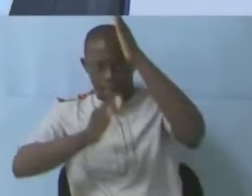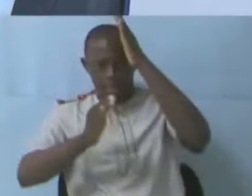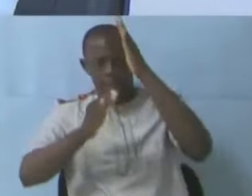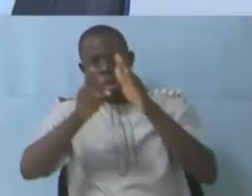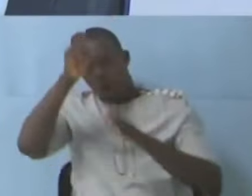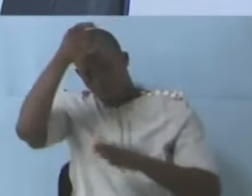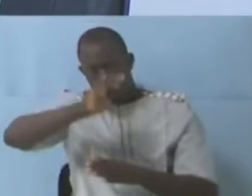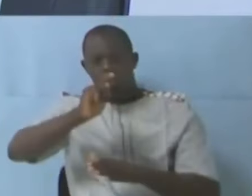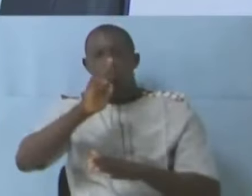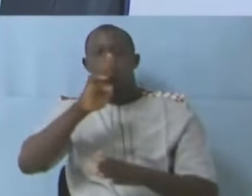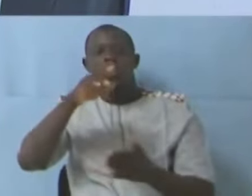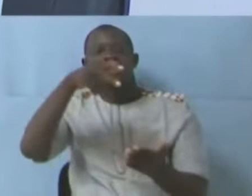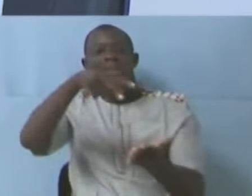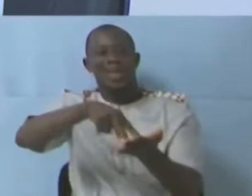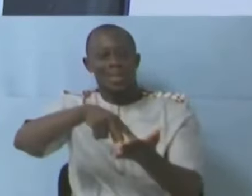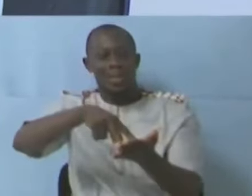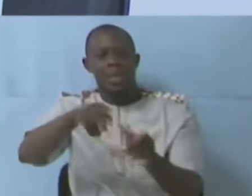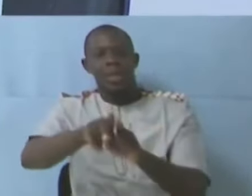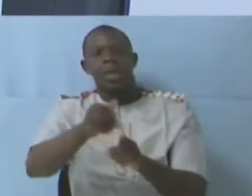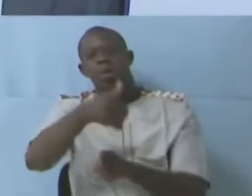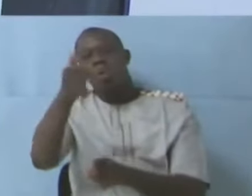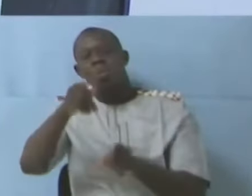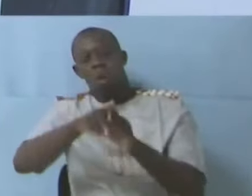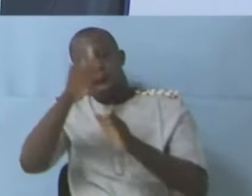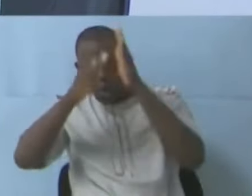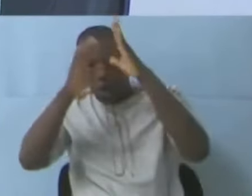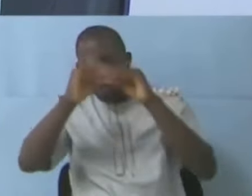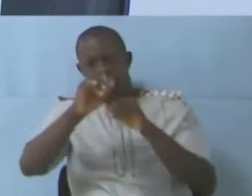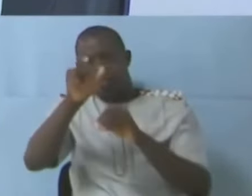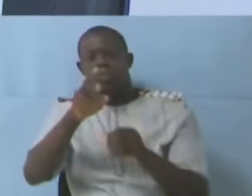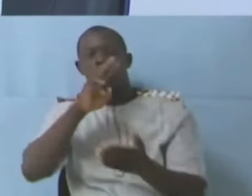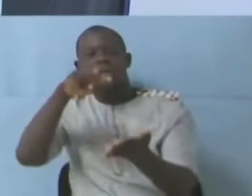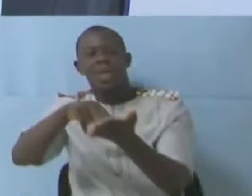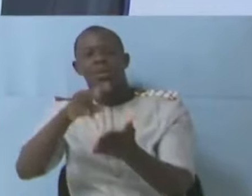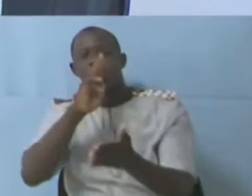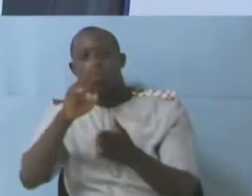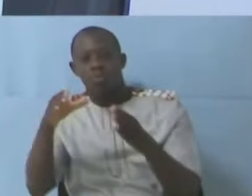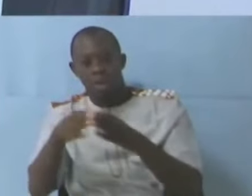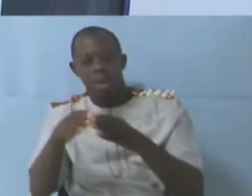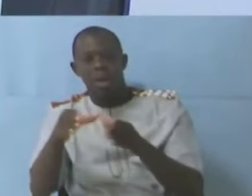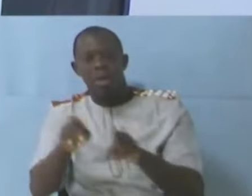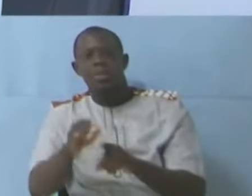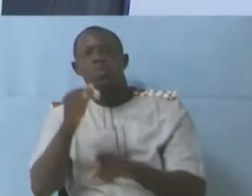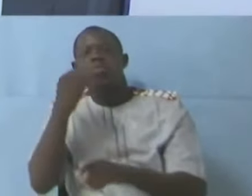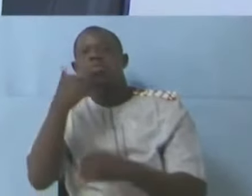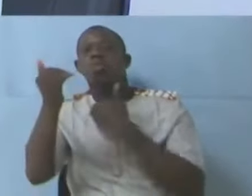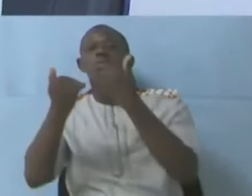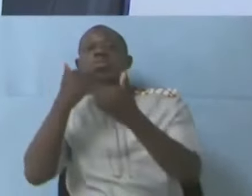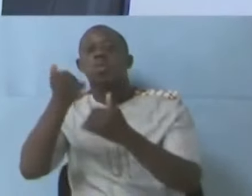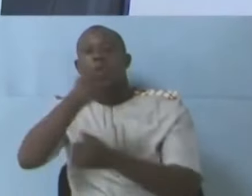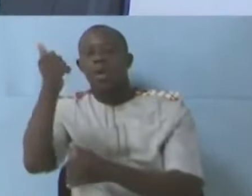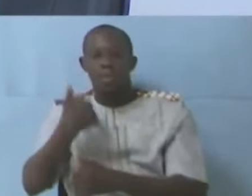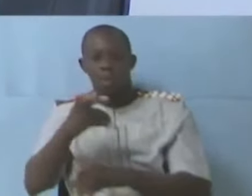na ñu ngi bor bobu nonu. There was another military officer that one of that we those we passed, he was signaling to the others that where we